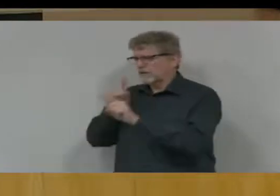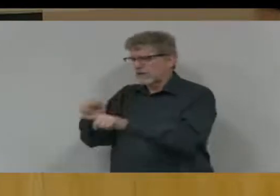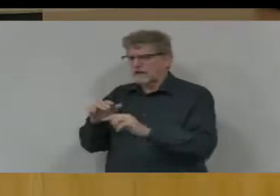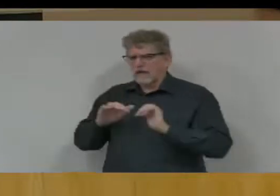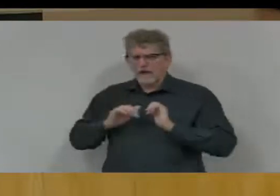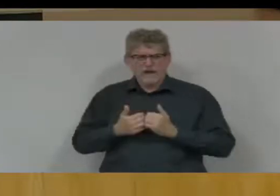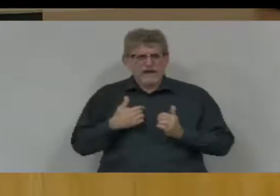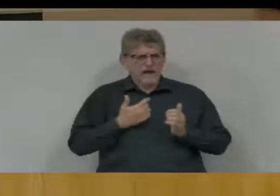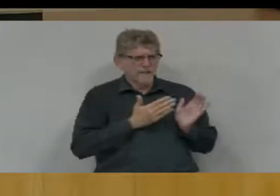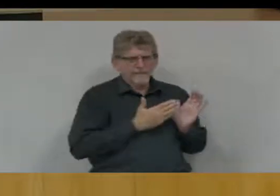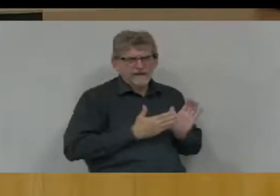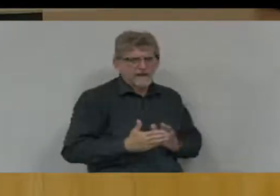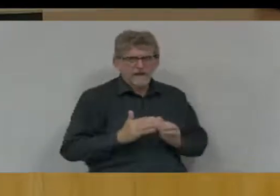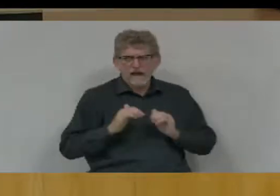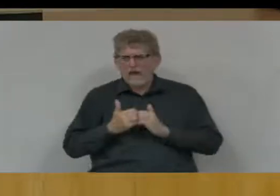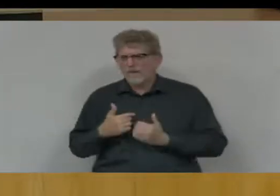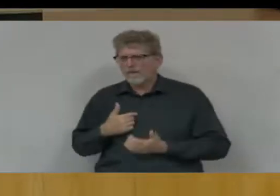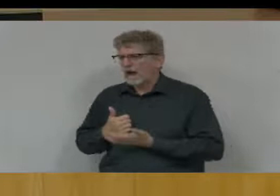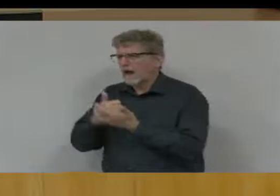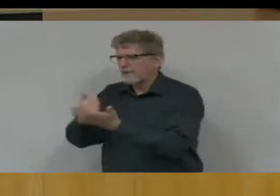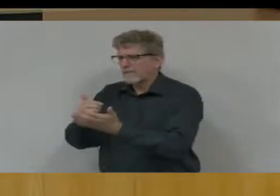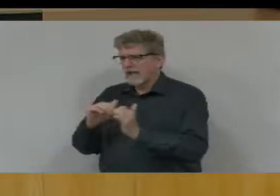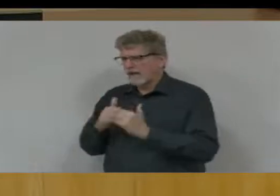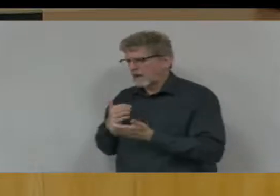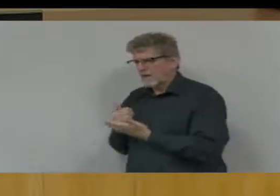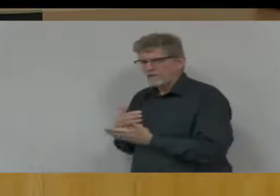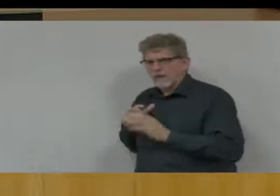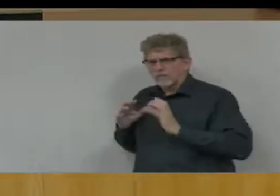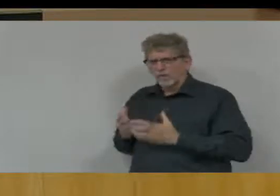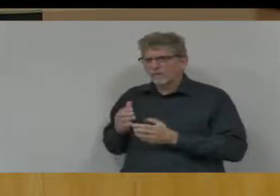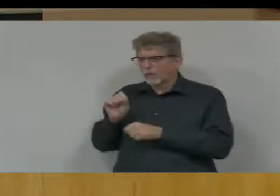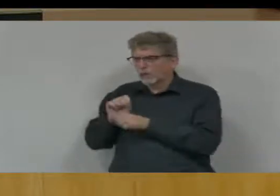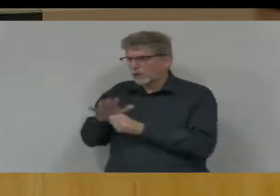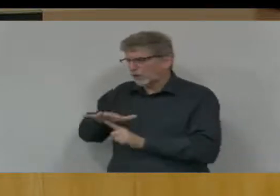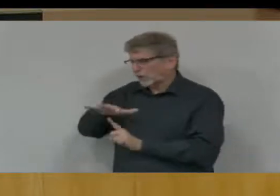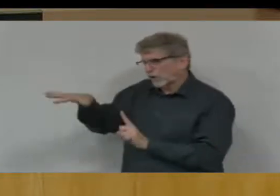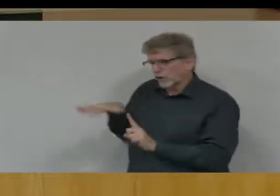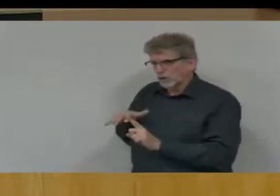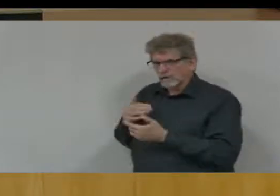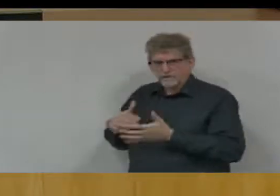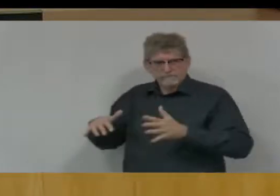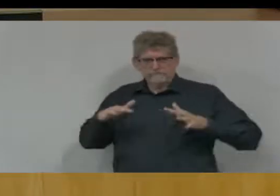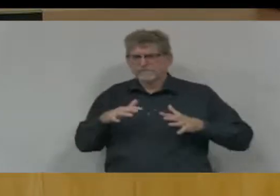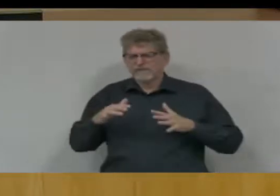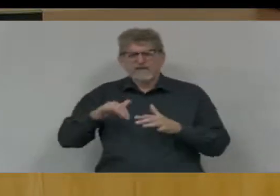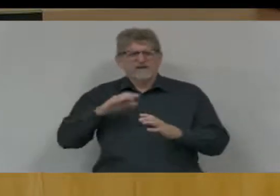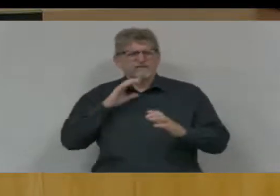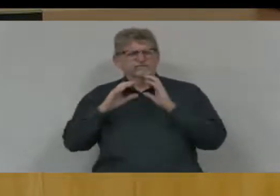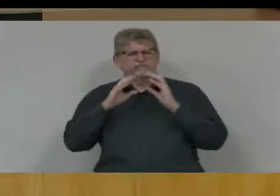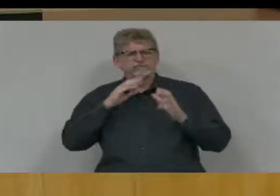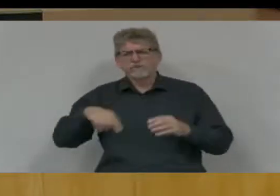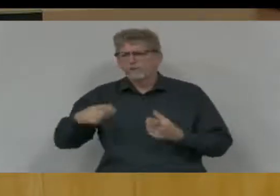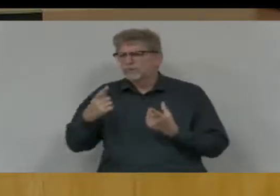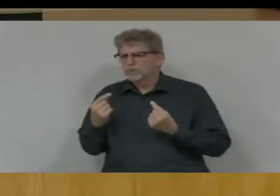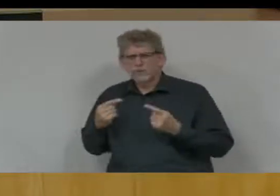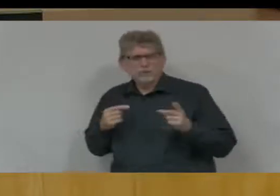a group of colleagues understand what our guidance would be for community leaders